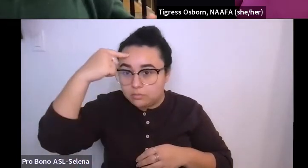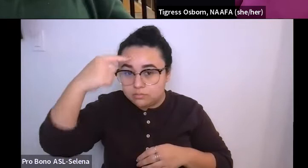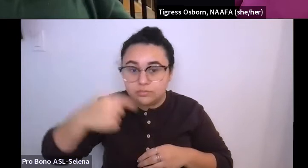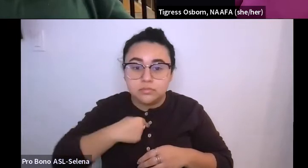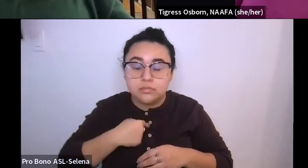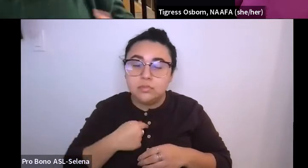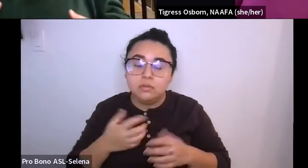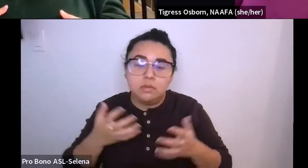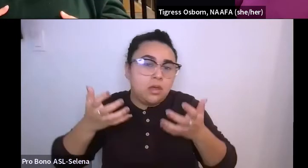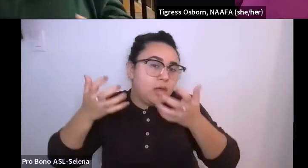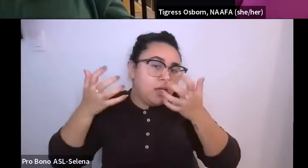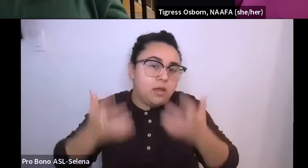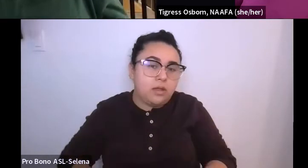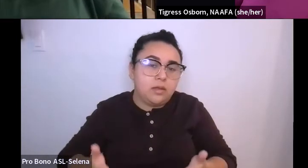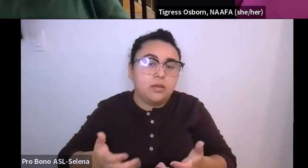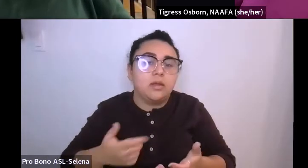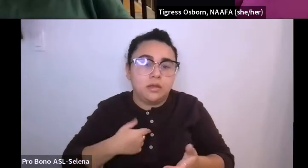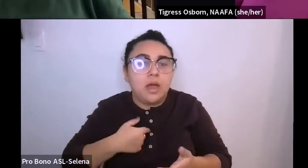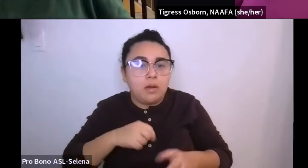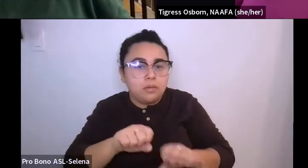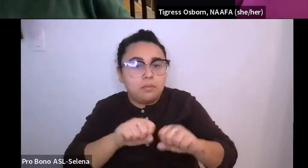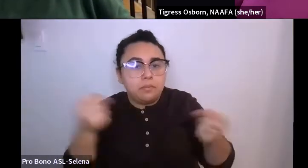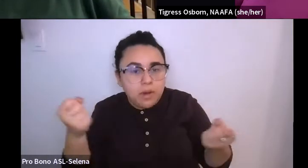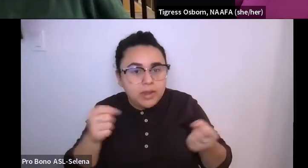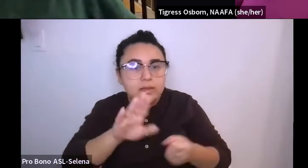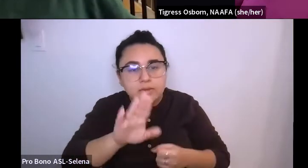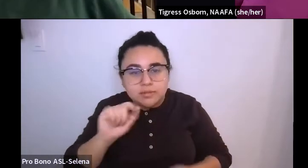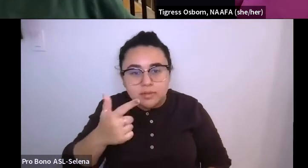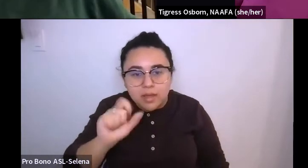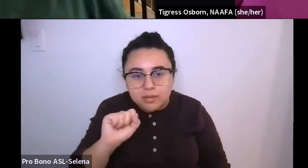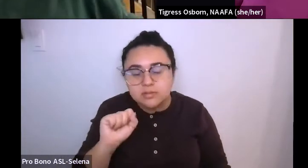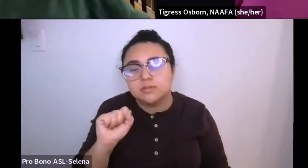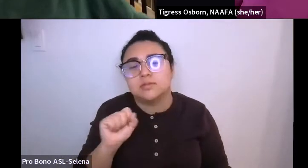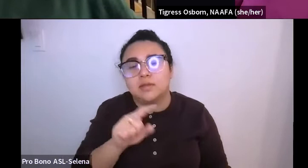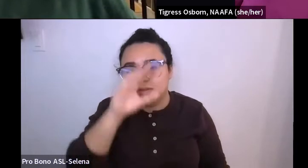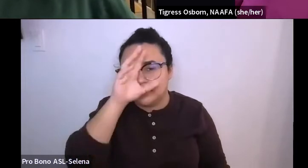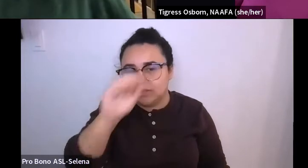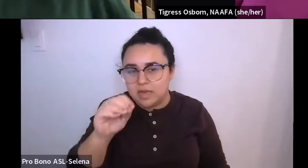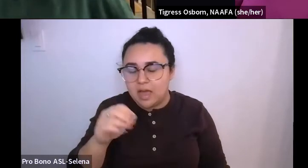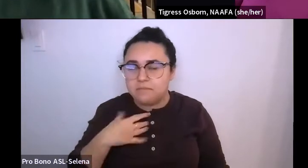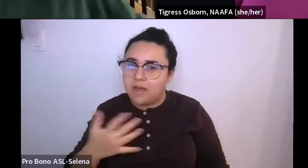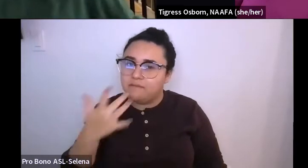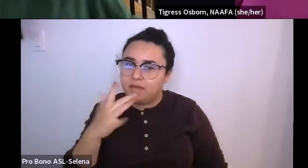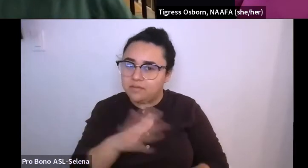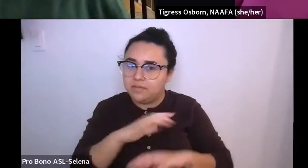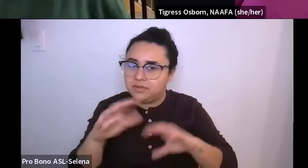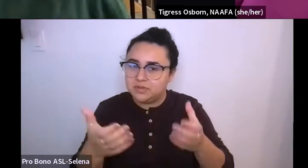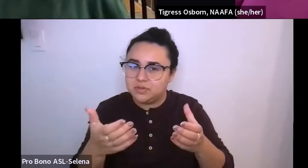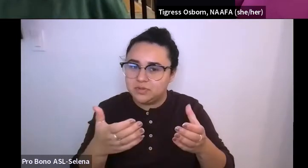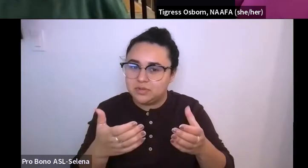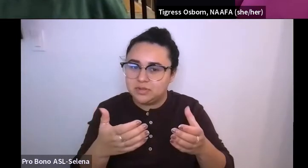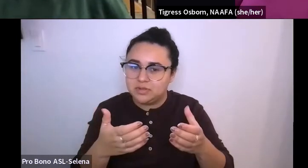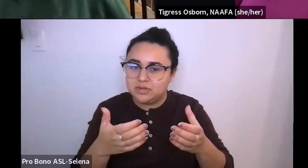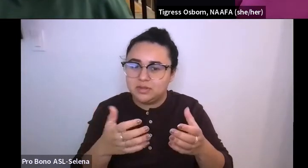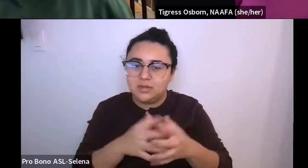so heavy that I would physically break the legs of this guy from my favorite band, this